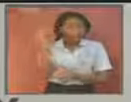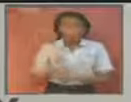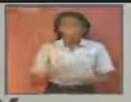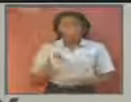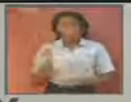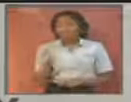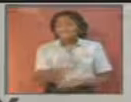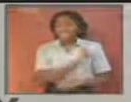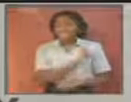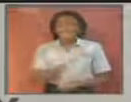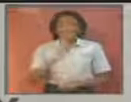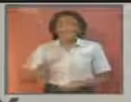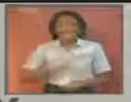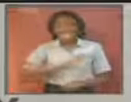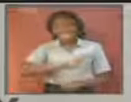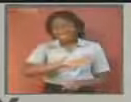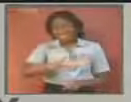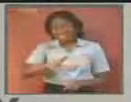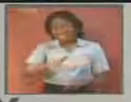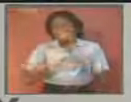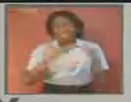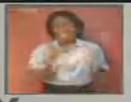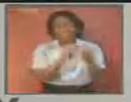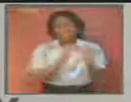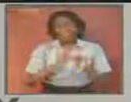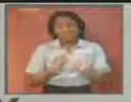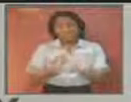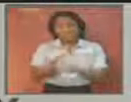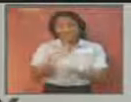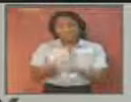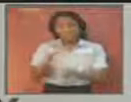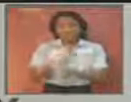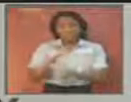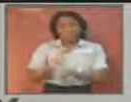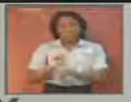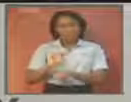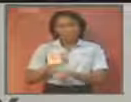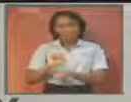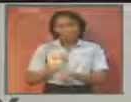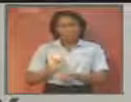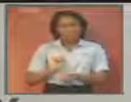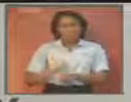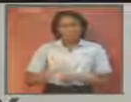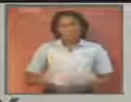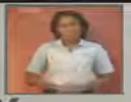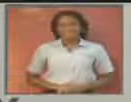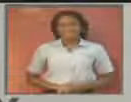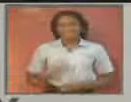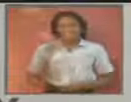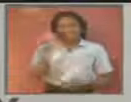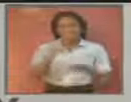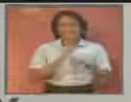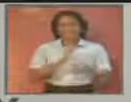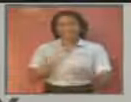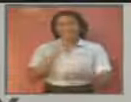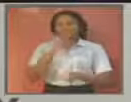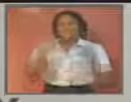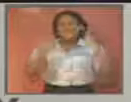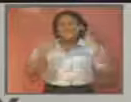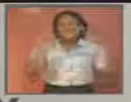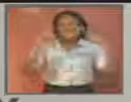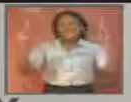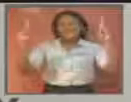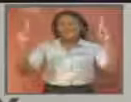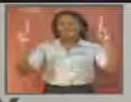staff from various departments who continue to work tirelessly to ensure success at our